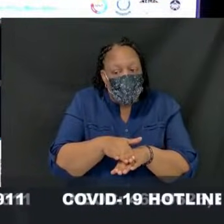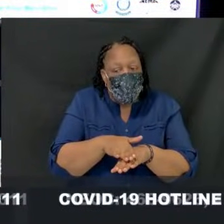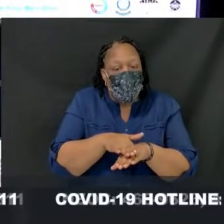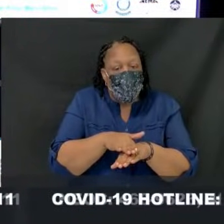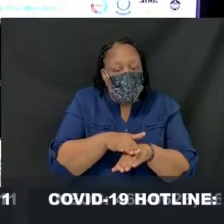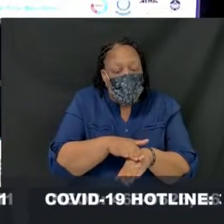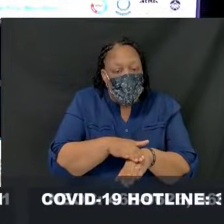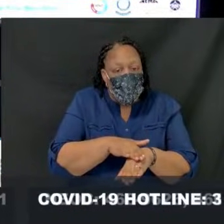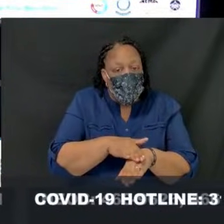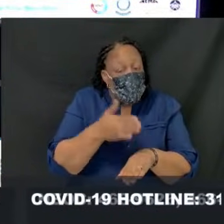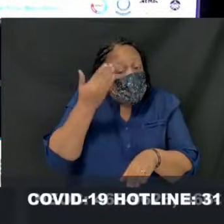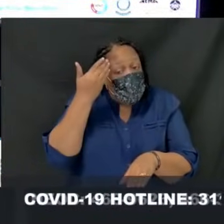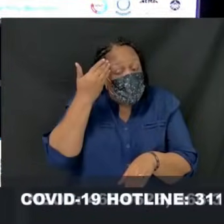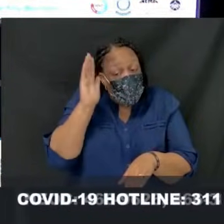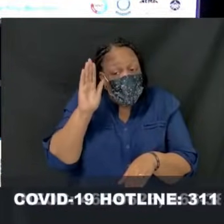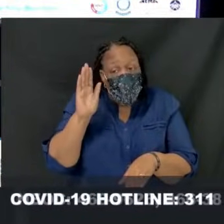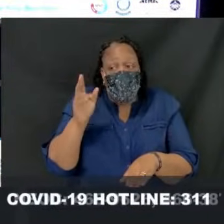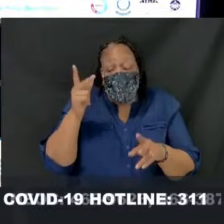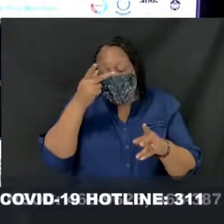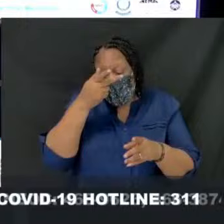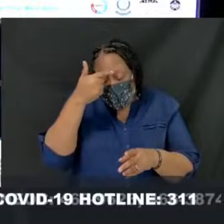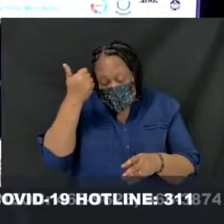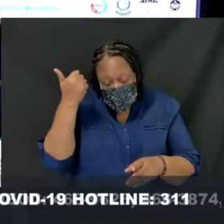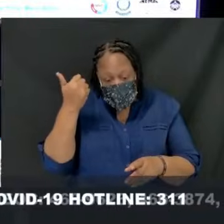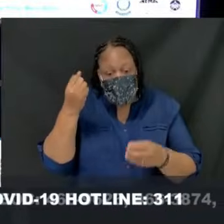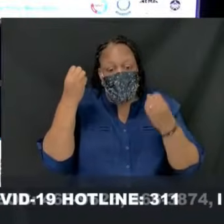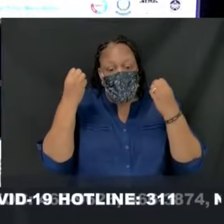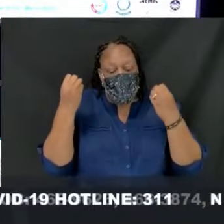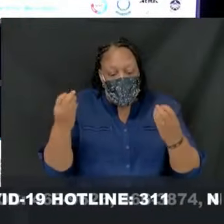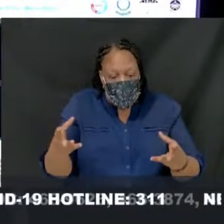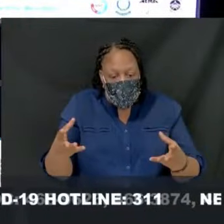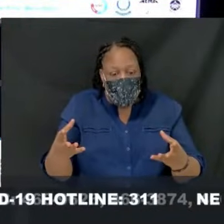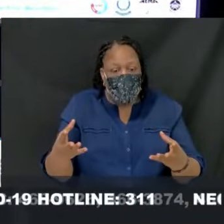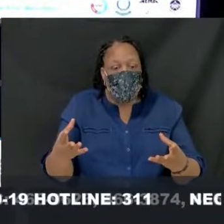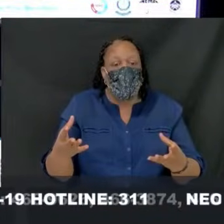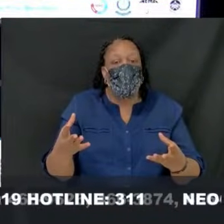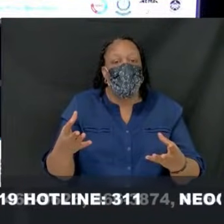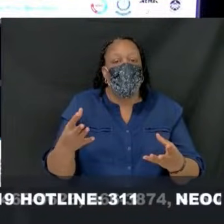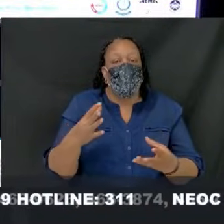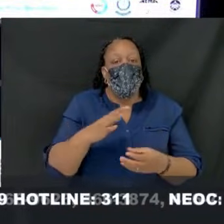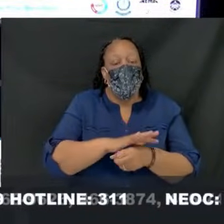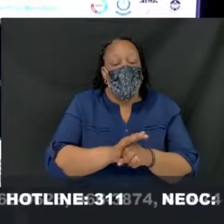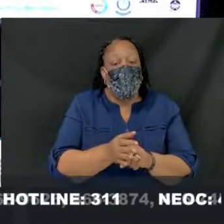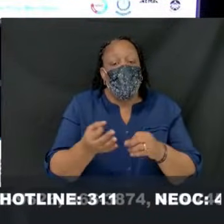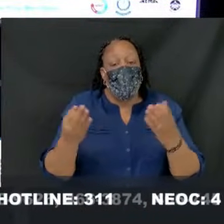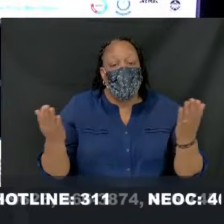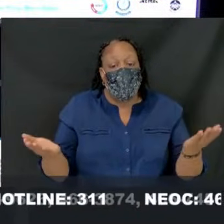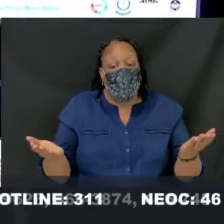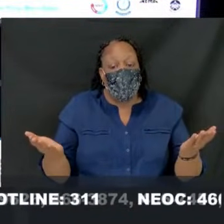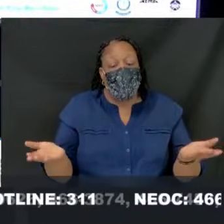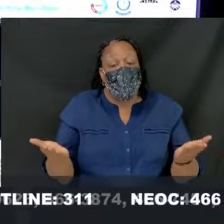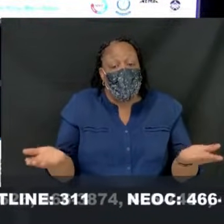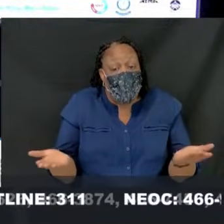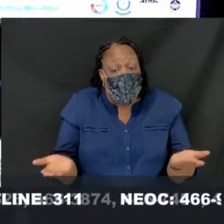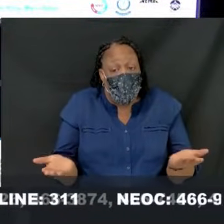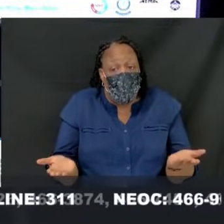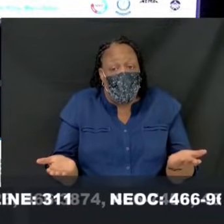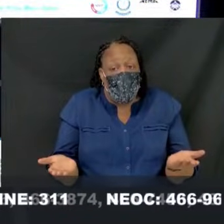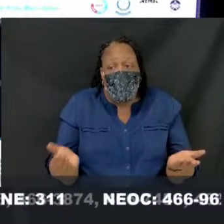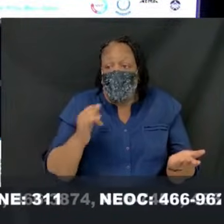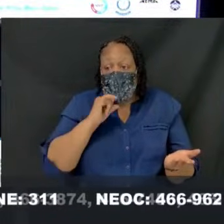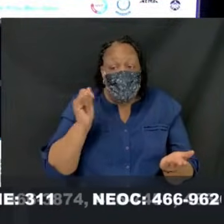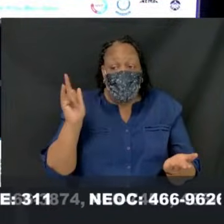Opening up, living with COVID does not mean that we have to be reckless. We have to be ever so mindful and